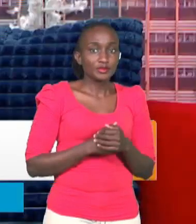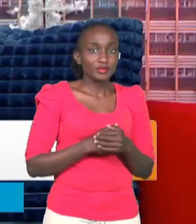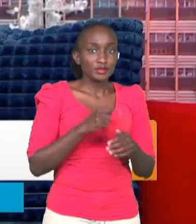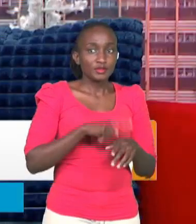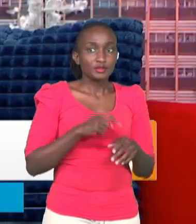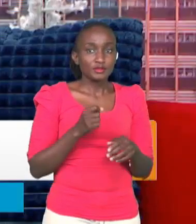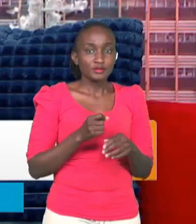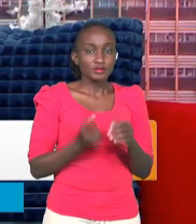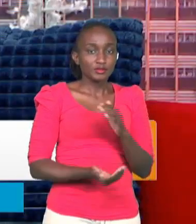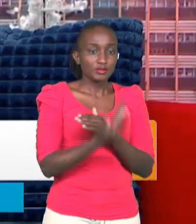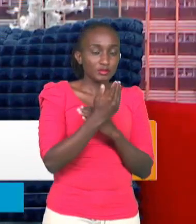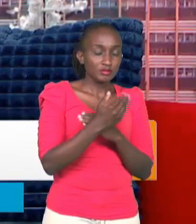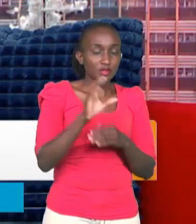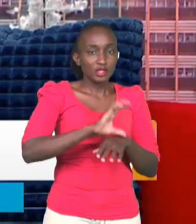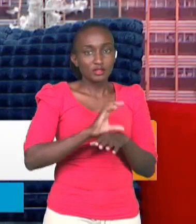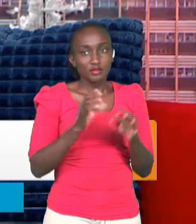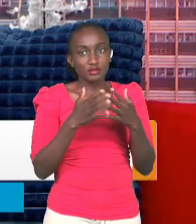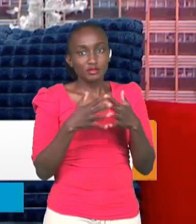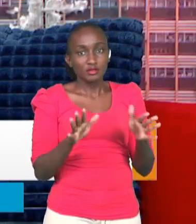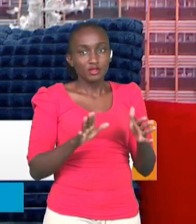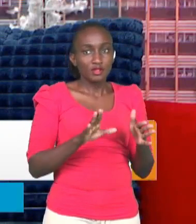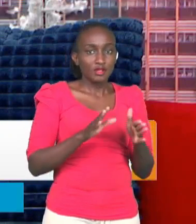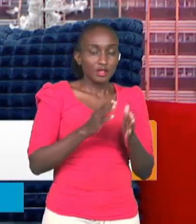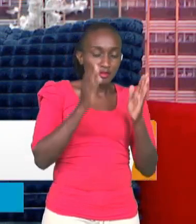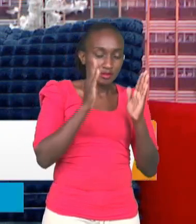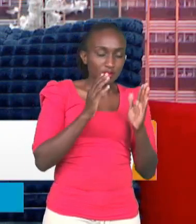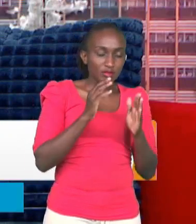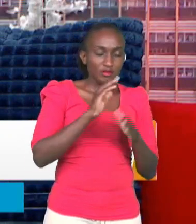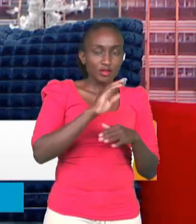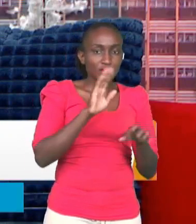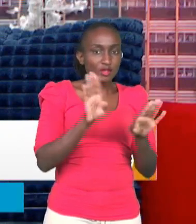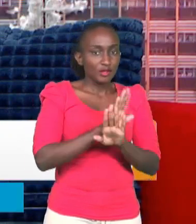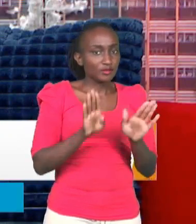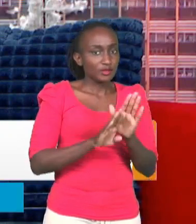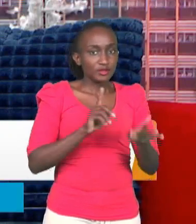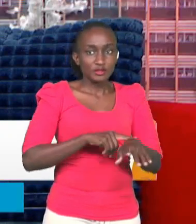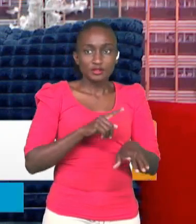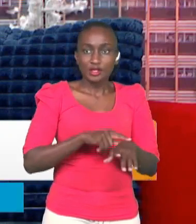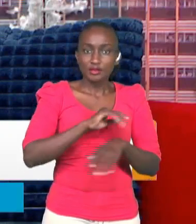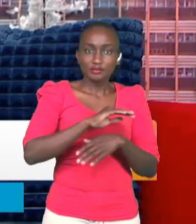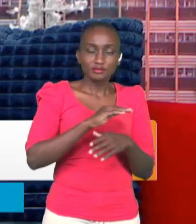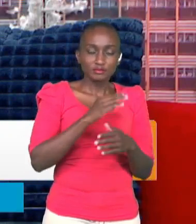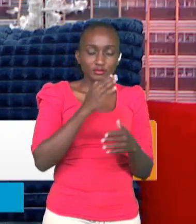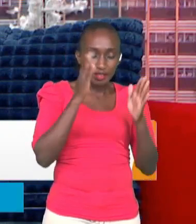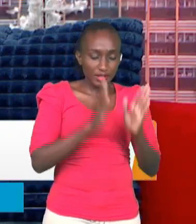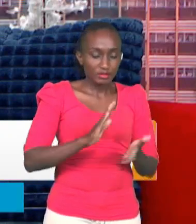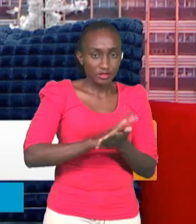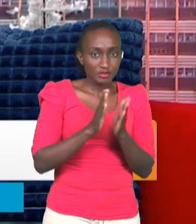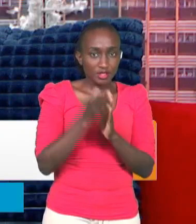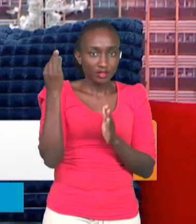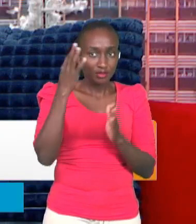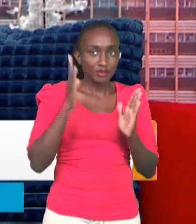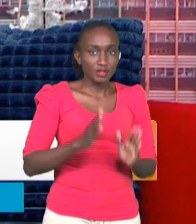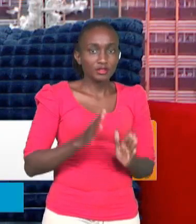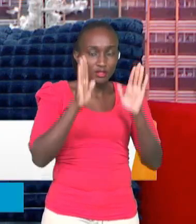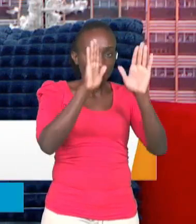there's a church being opened. Every morning there's someone who's becoming a pastor for their own motives, some of them. Mm-hmm. And I think it is important that, you know,